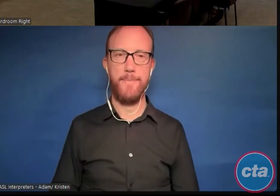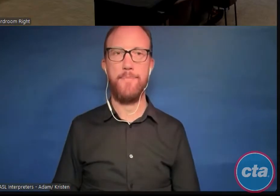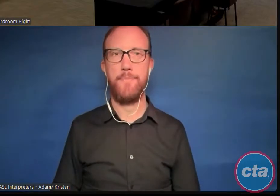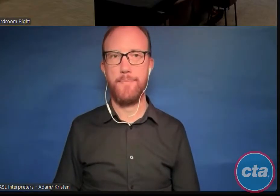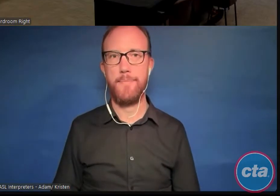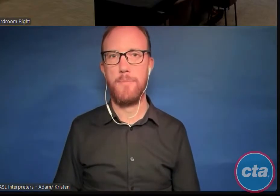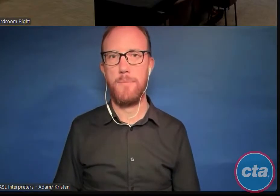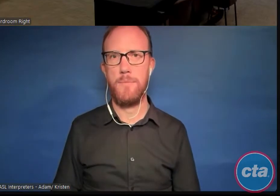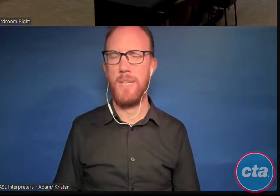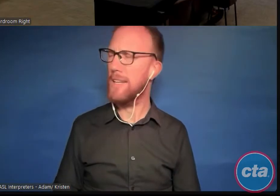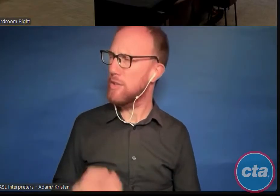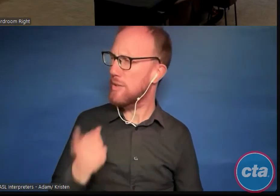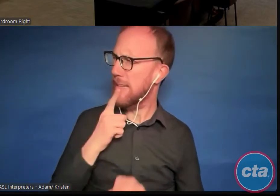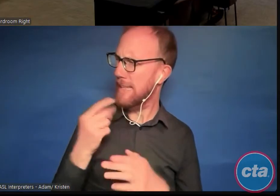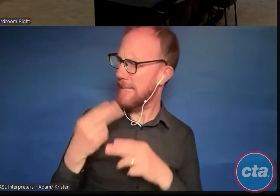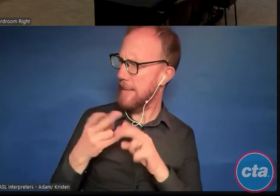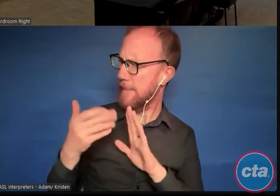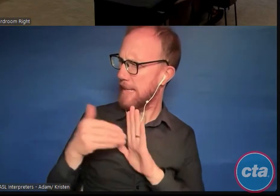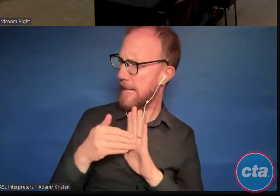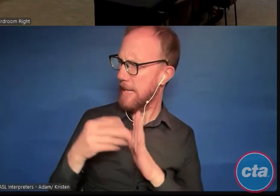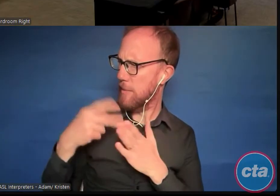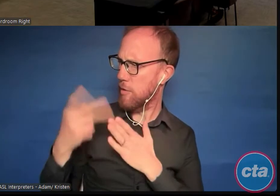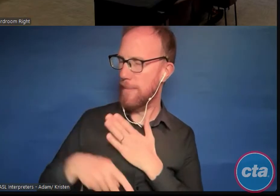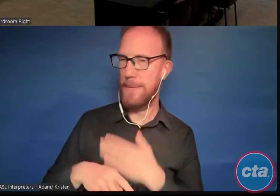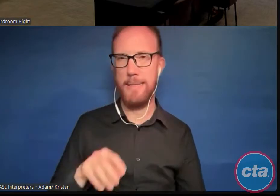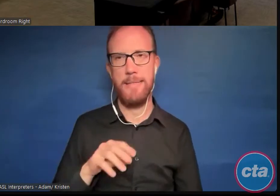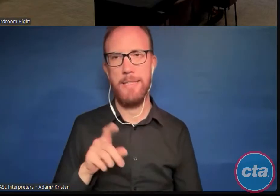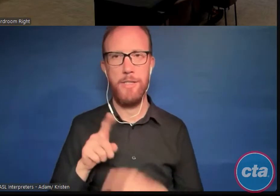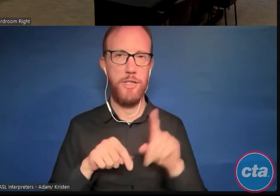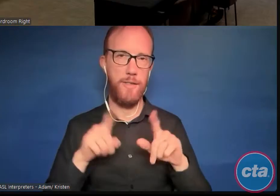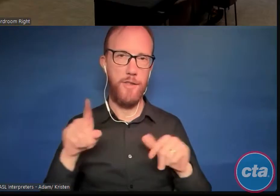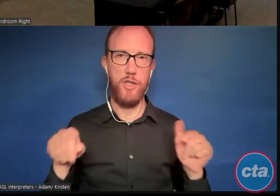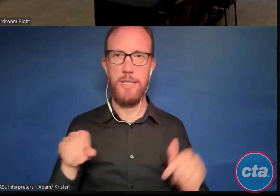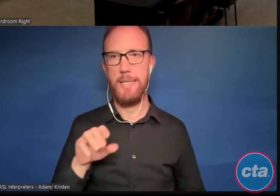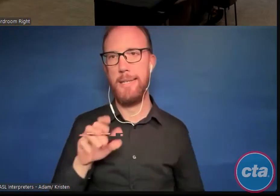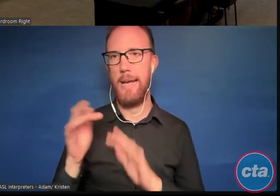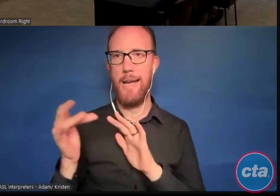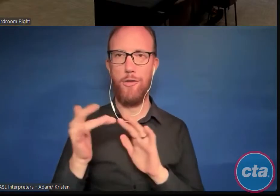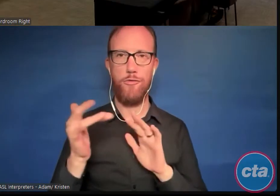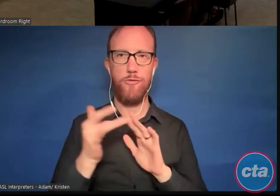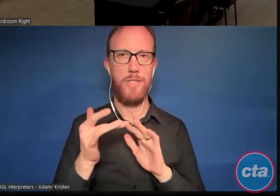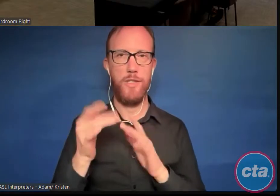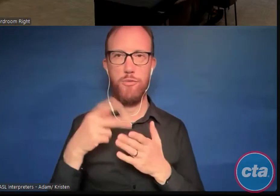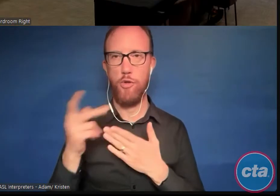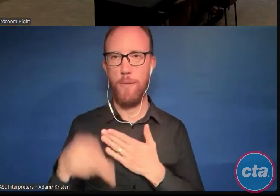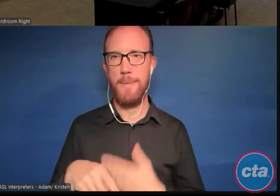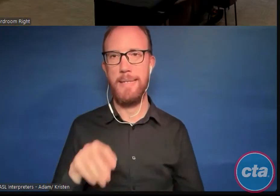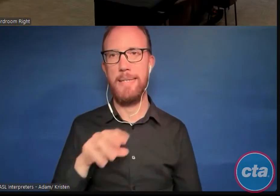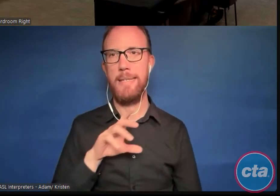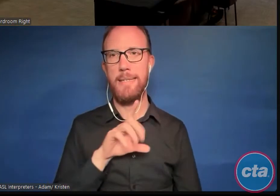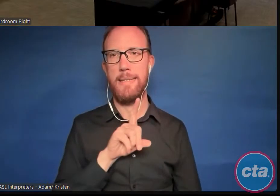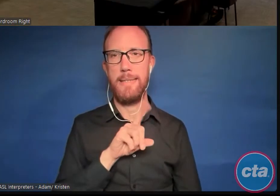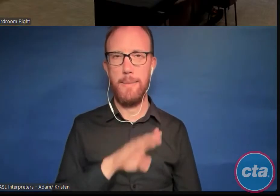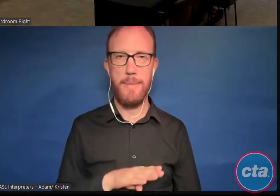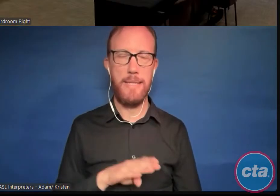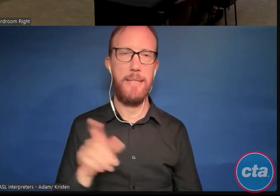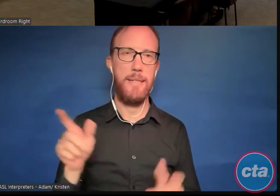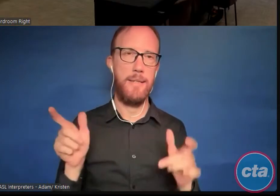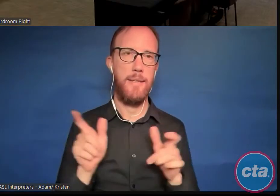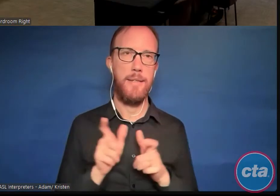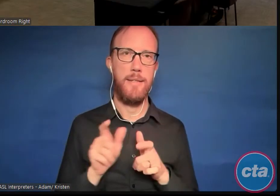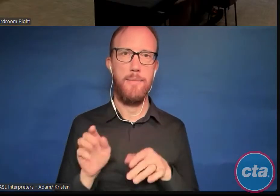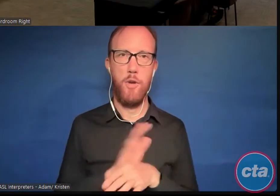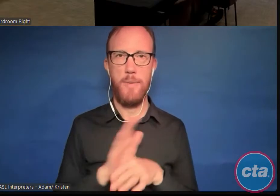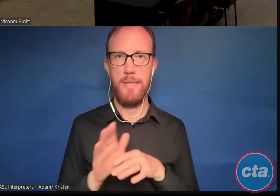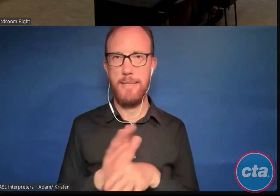And Can you repeat the name of the program? so our diversity outreach programs, right? So our DBE, our small business enterprise contracting,